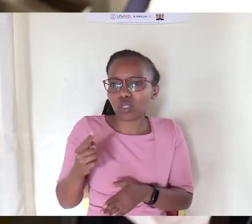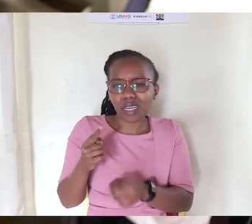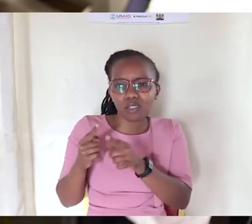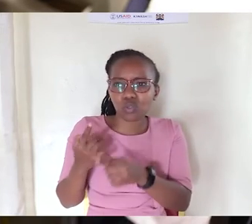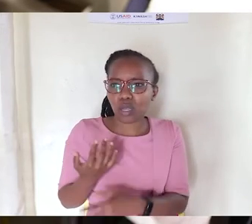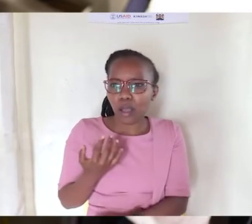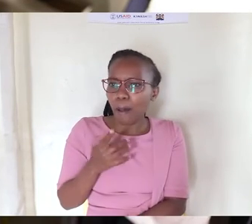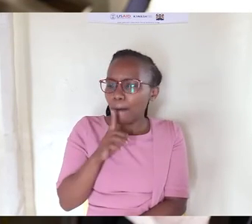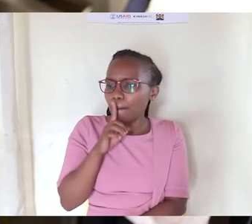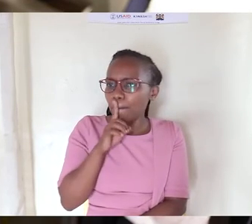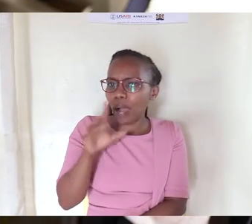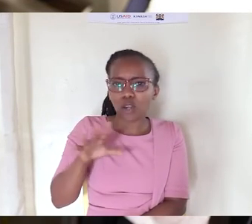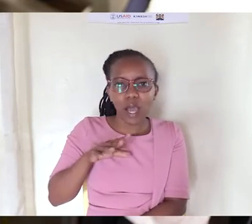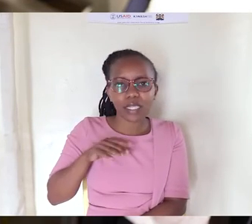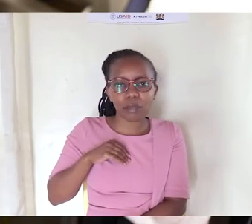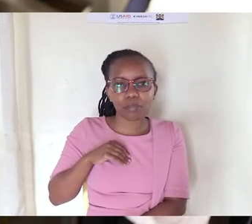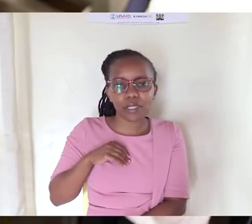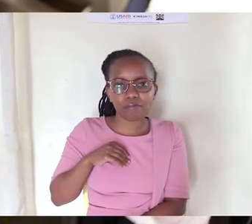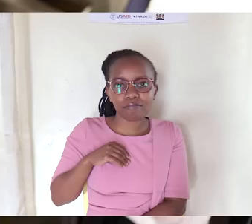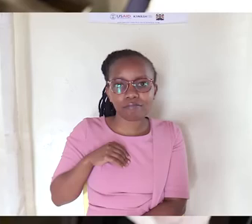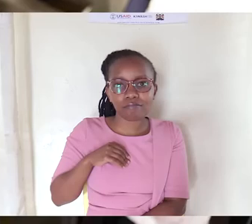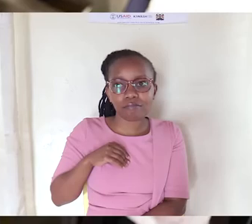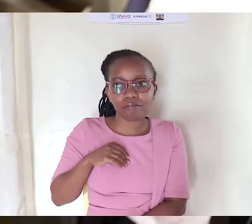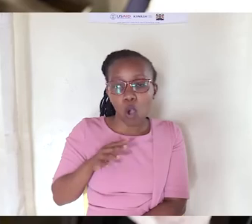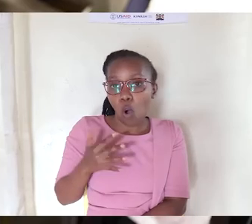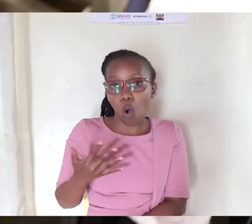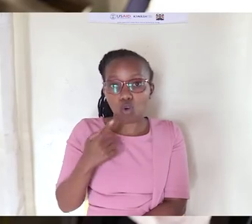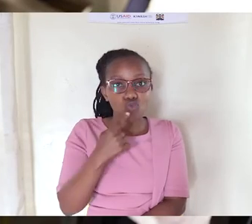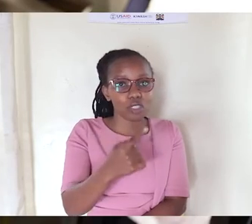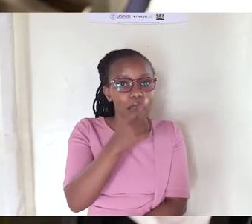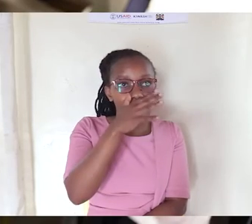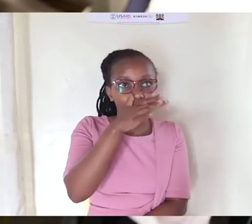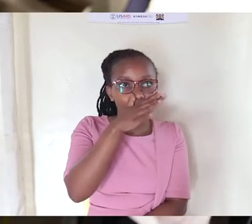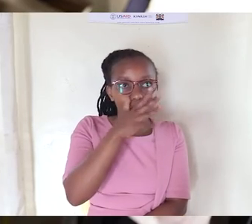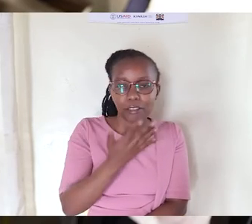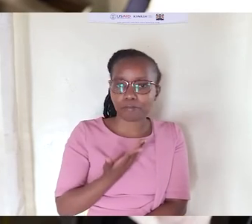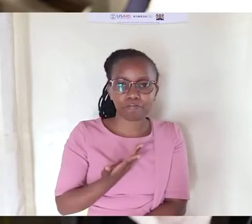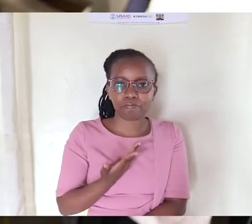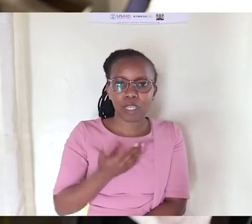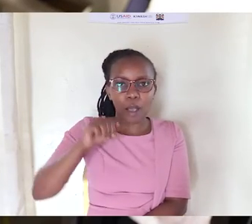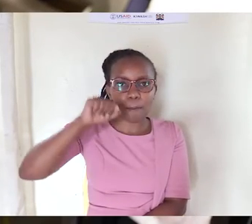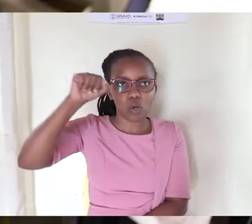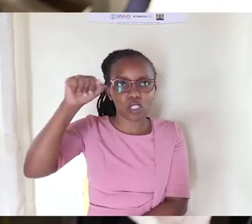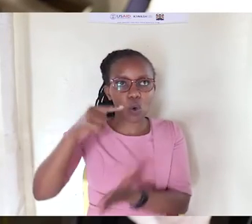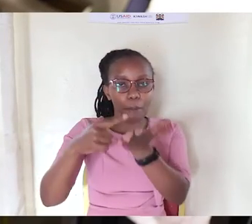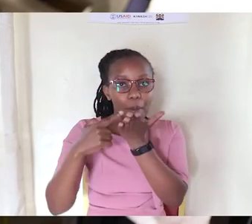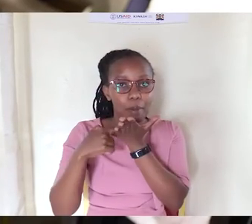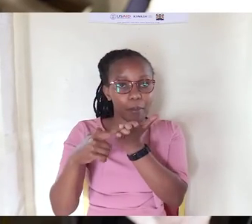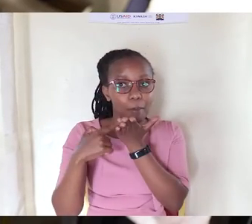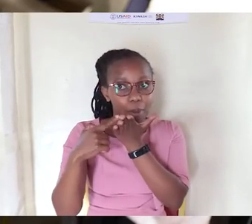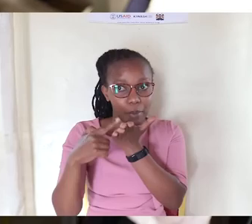shut up and put up or toe the line. That is literally the political conversation that's going